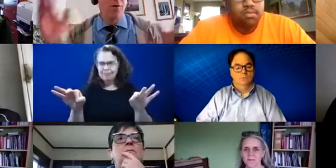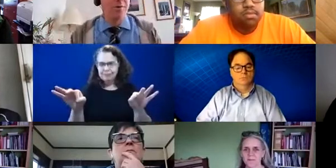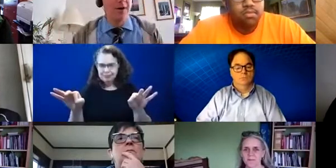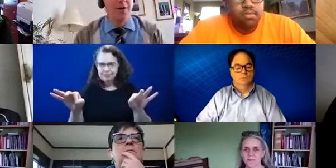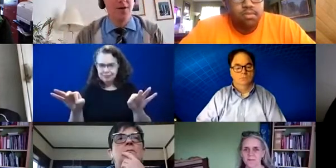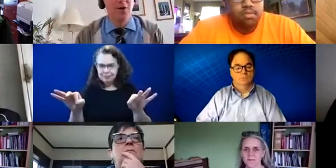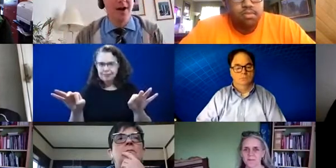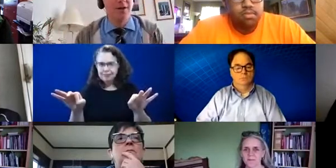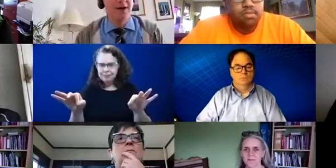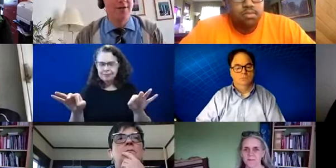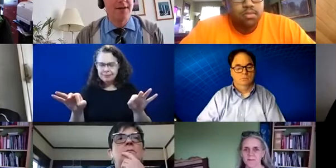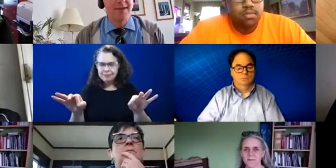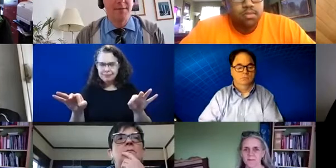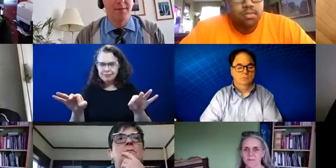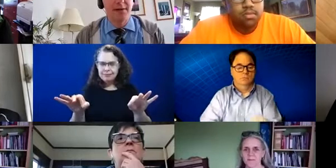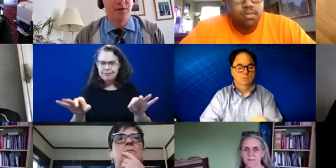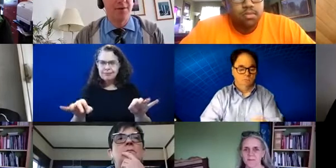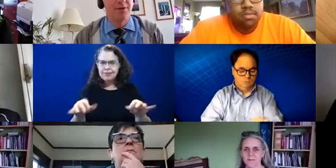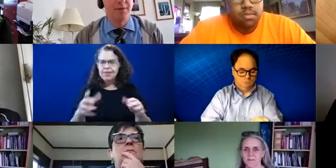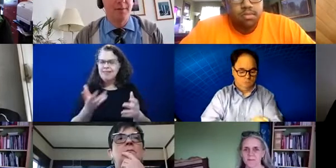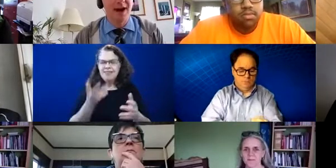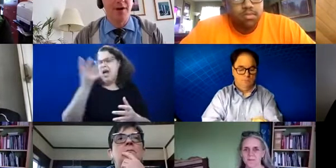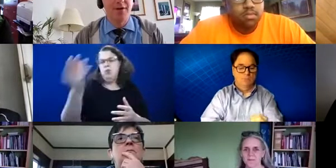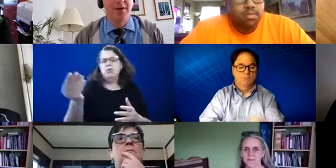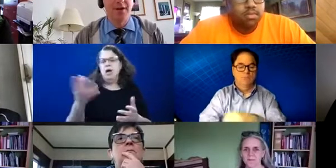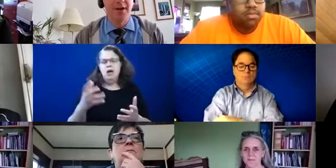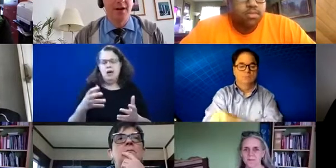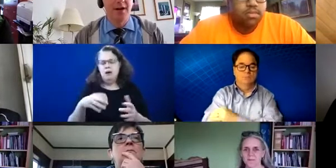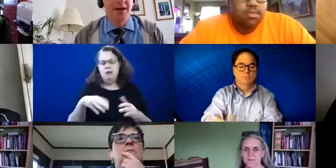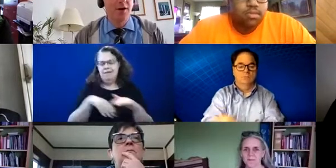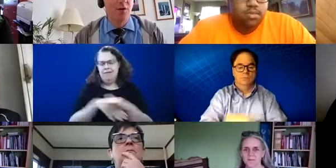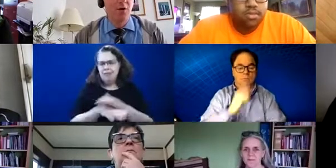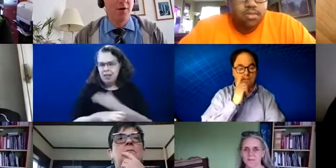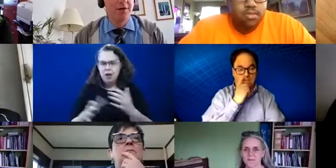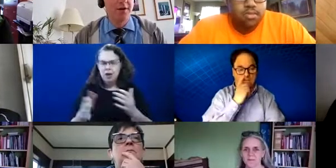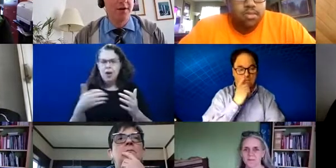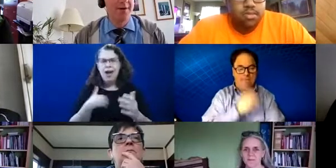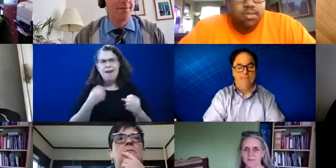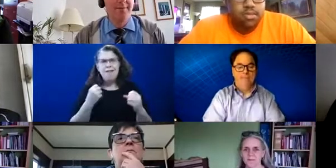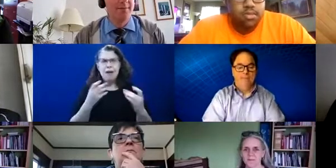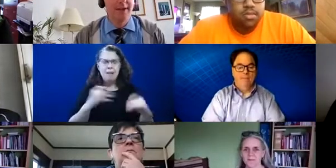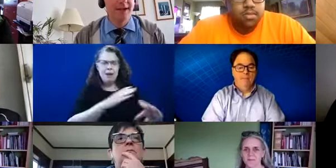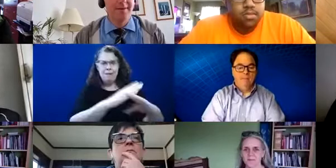In all, even going outside of accessibility, we have so many barriers in our worlds